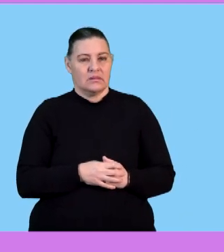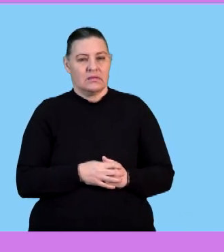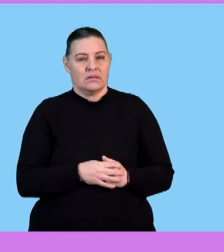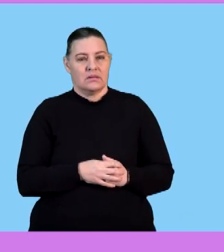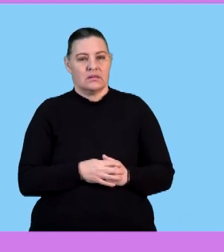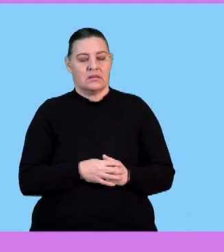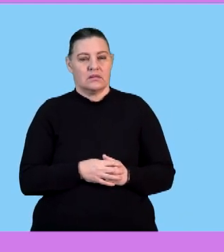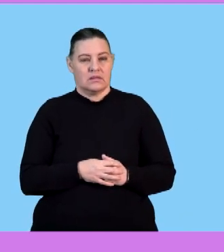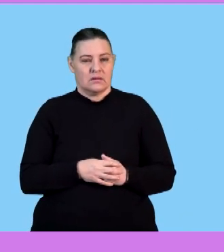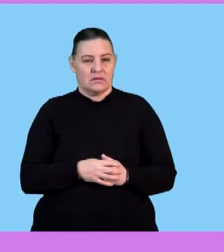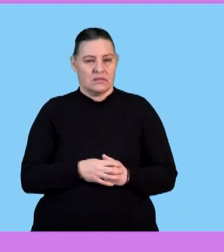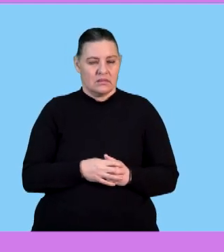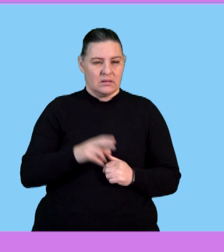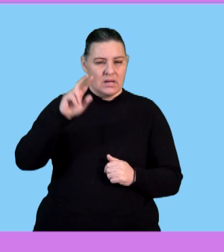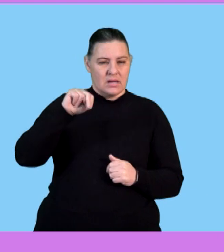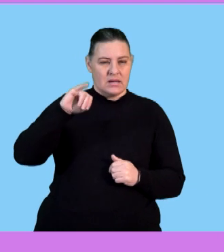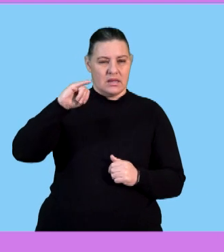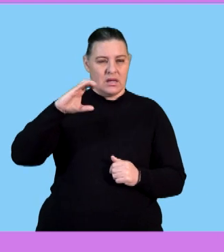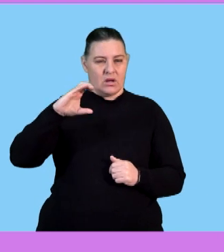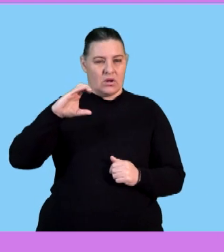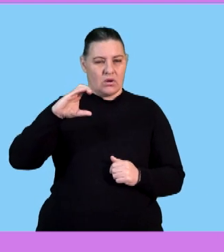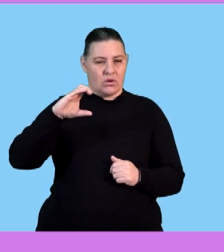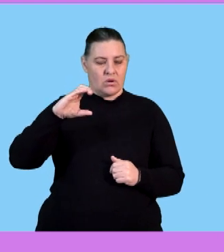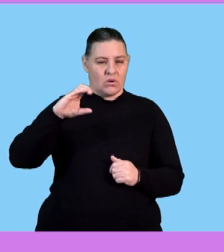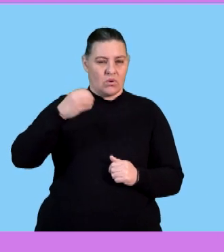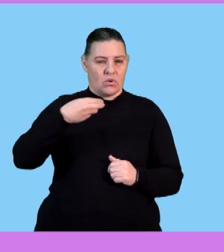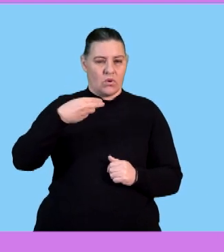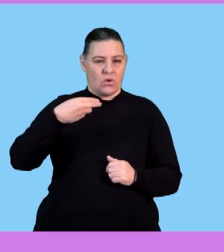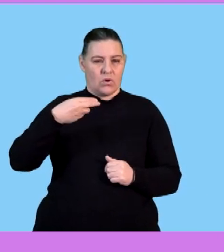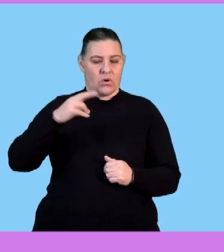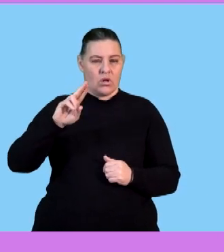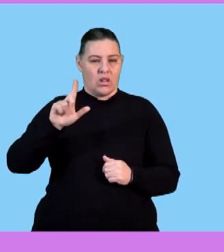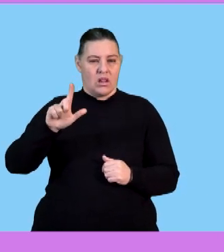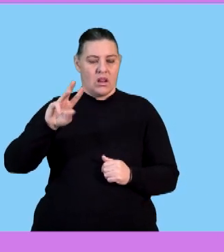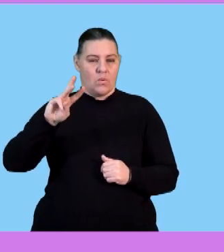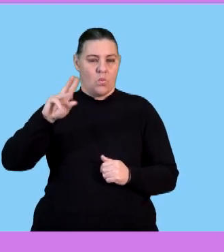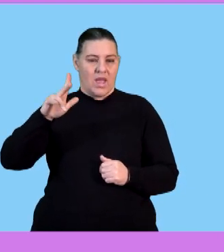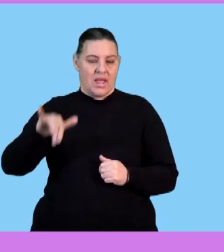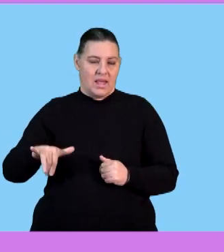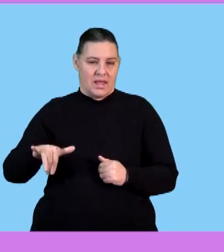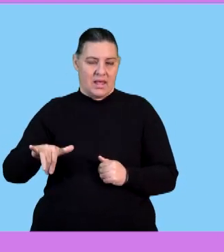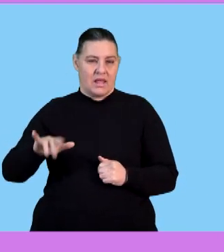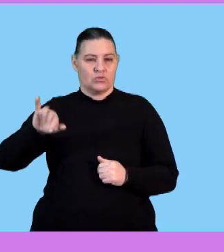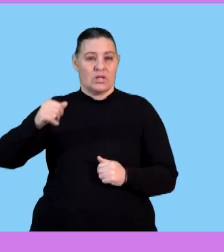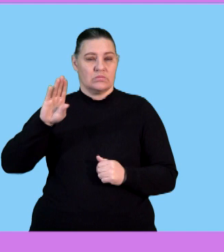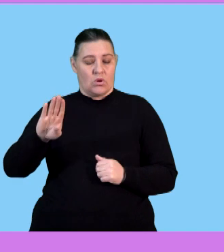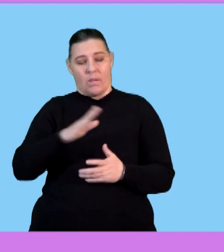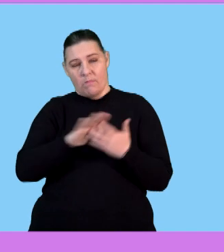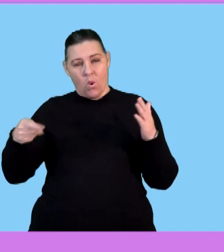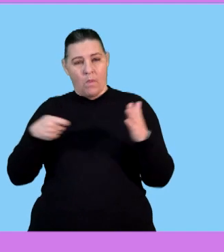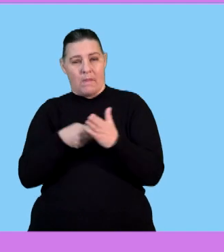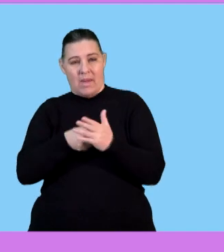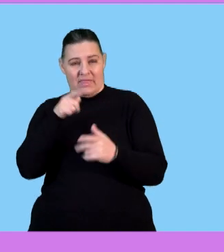look at the stores column here, you'll notice that Nicolway Johannesburg has the most